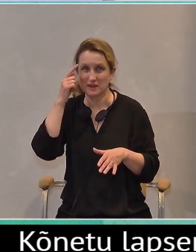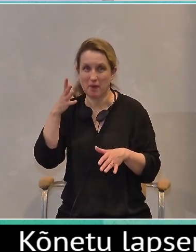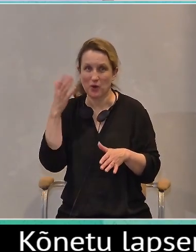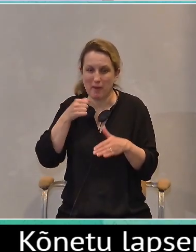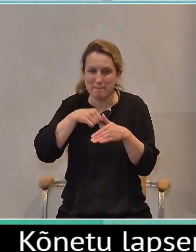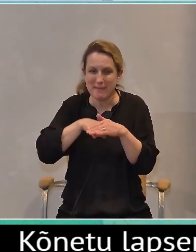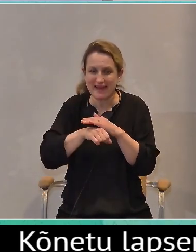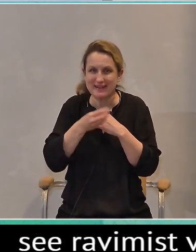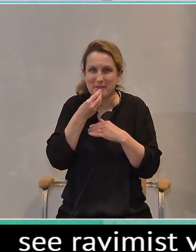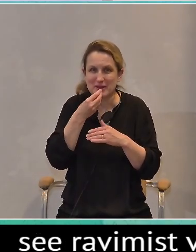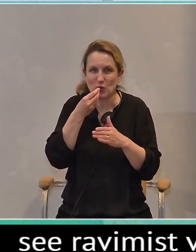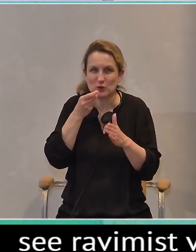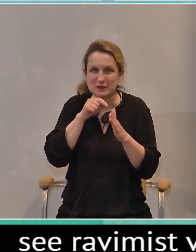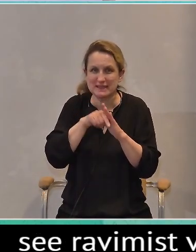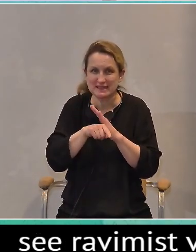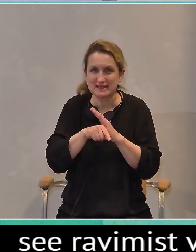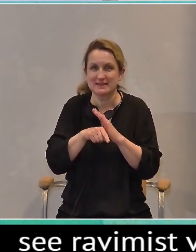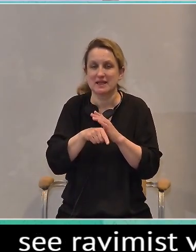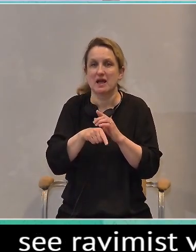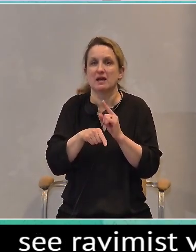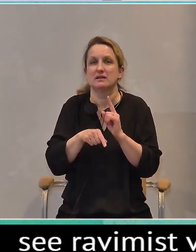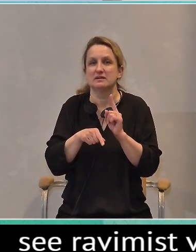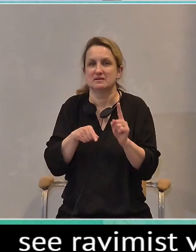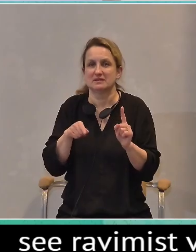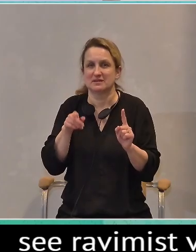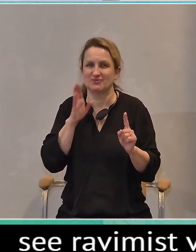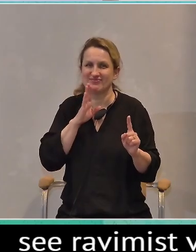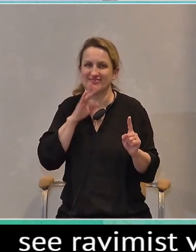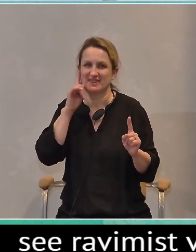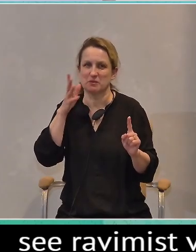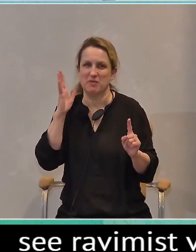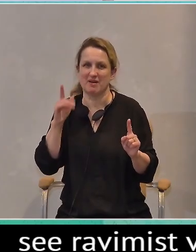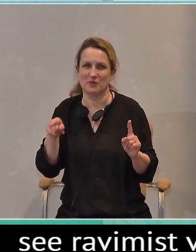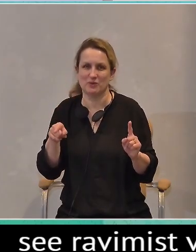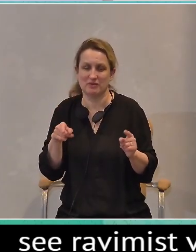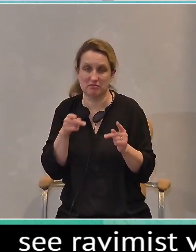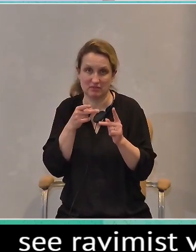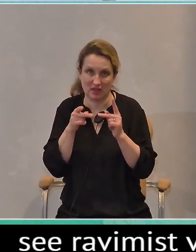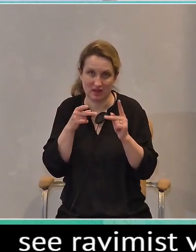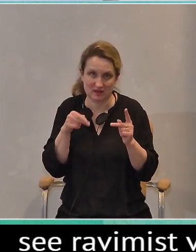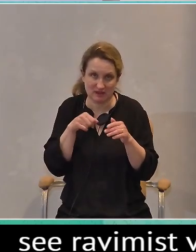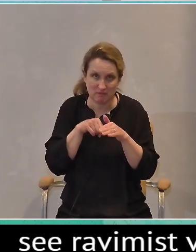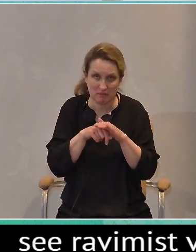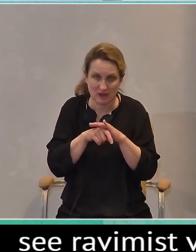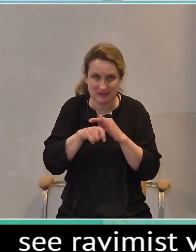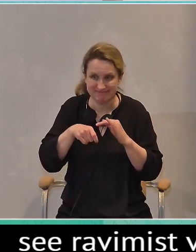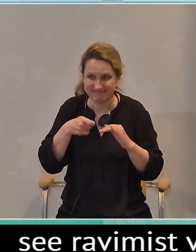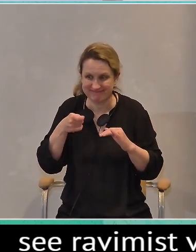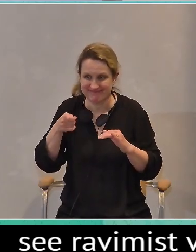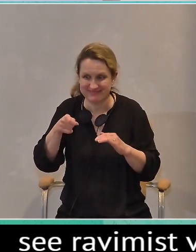it mornings and evenings. She can tell when we've hidden it in some other food or